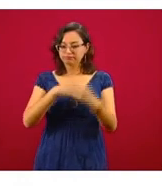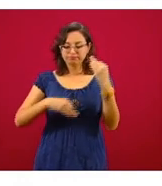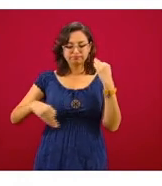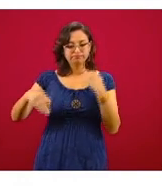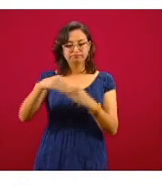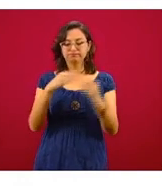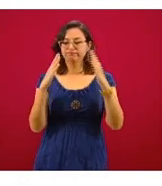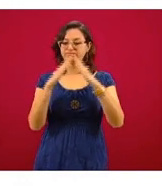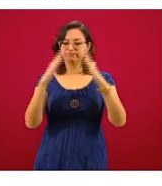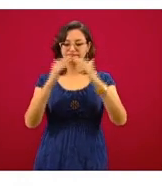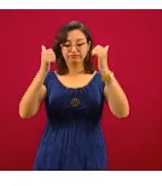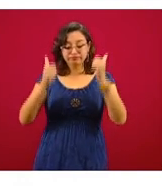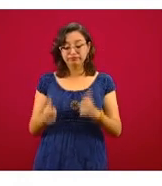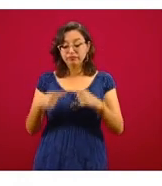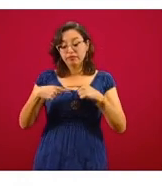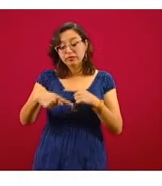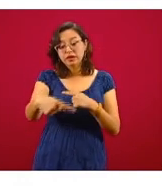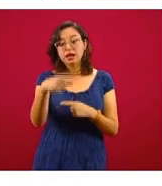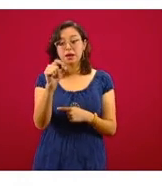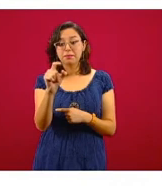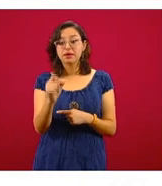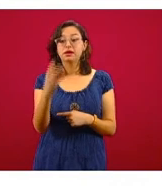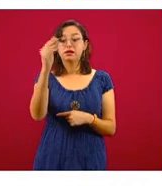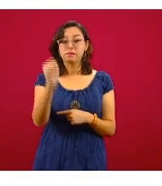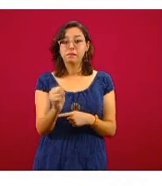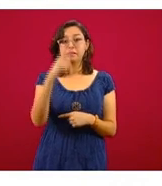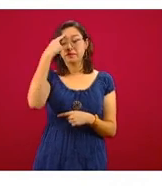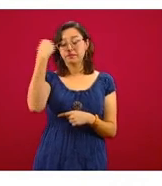distance, and we still have